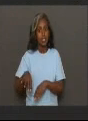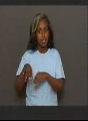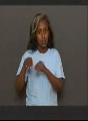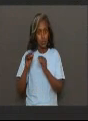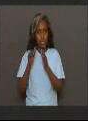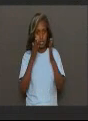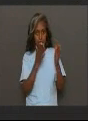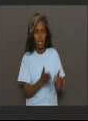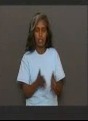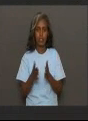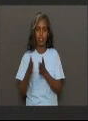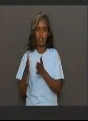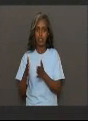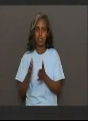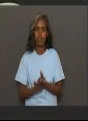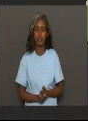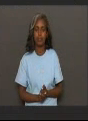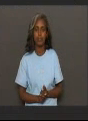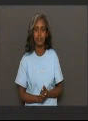Students, let's get ready.